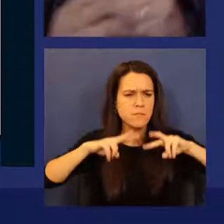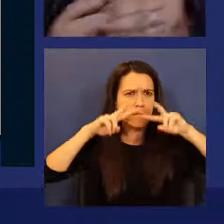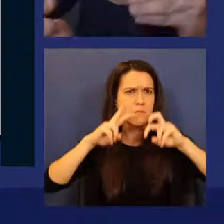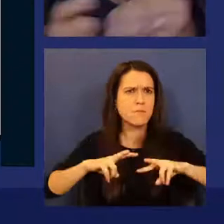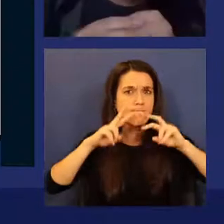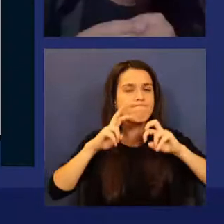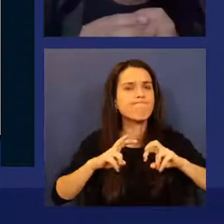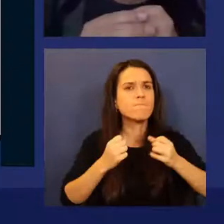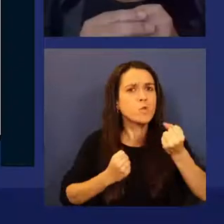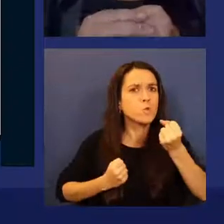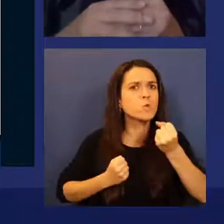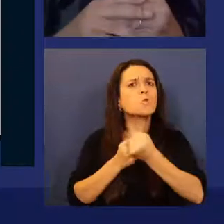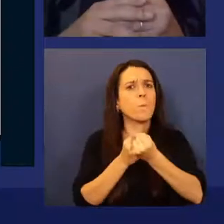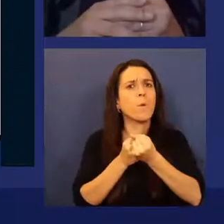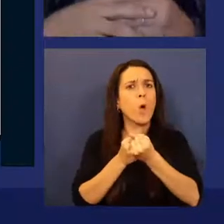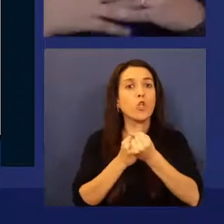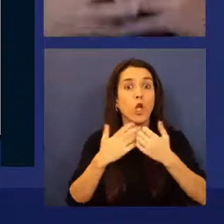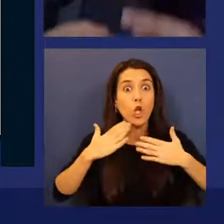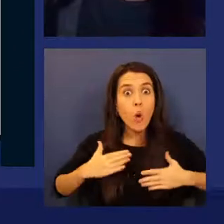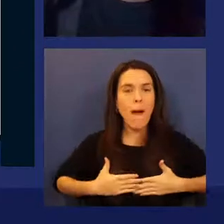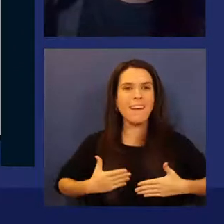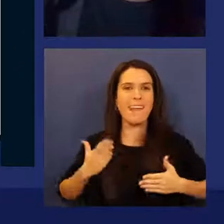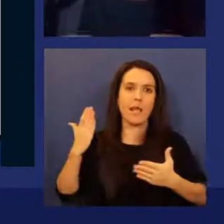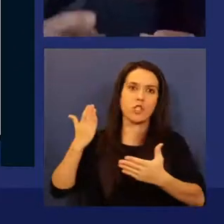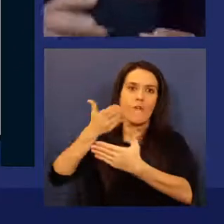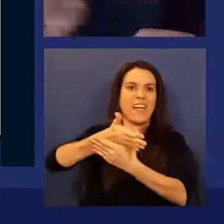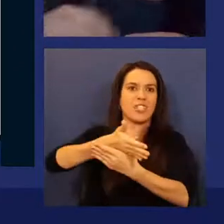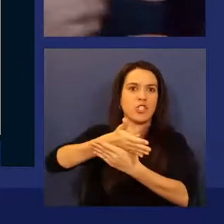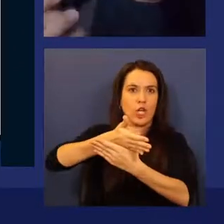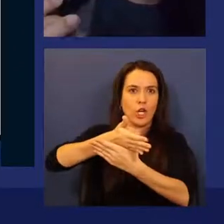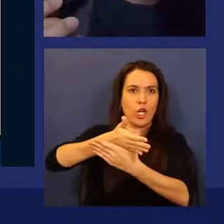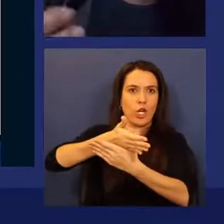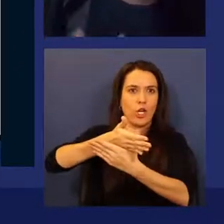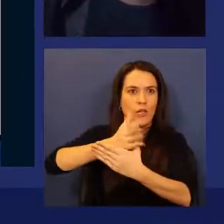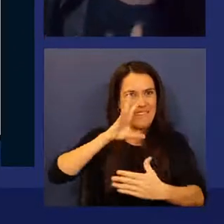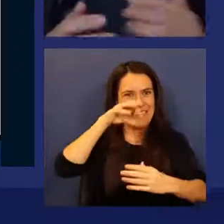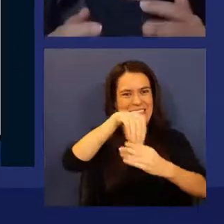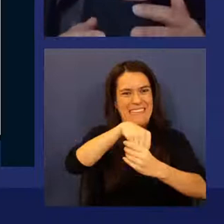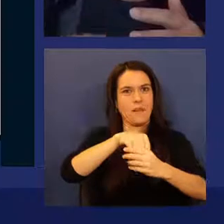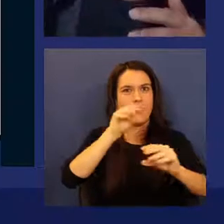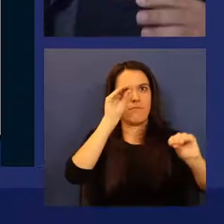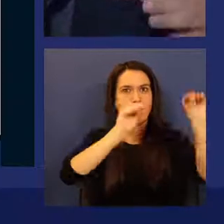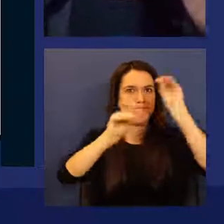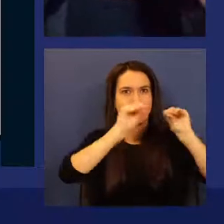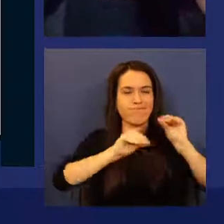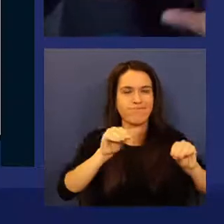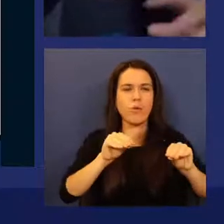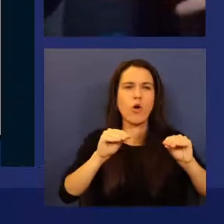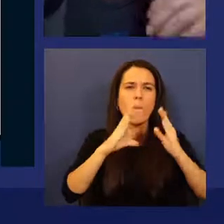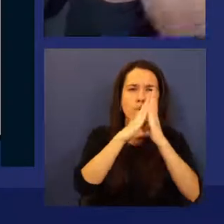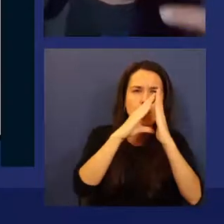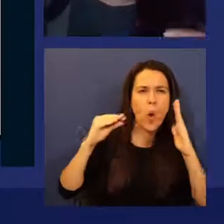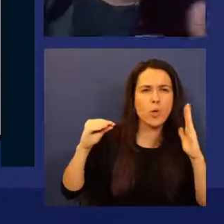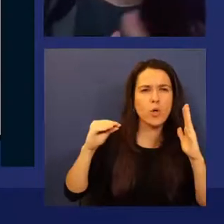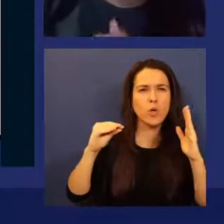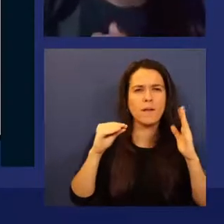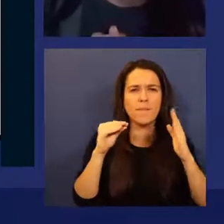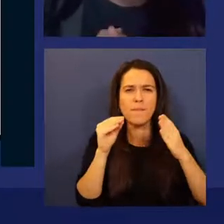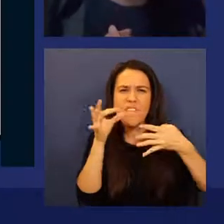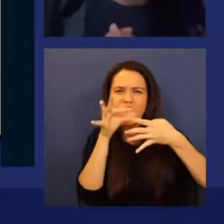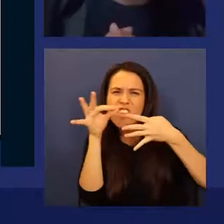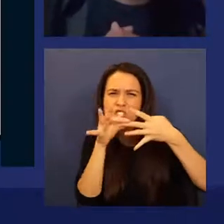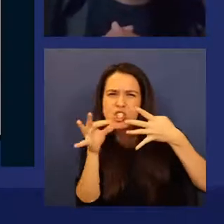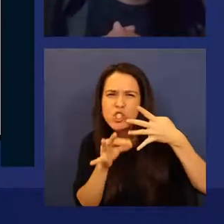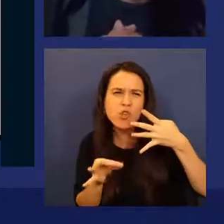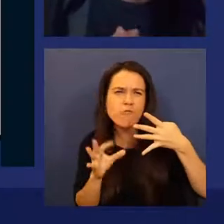intervention ideas around modeling feature absence or modeling or building